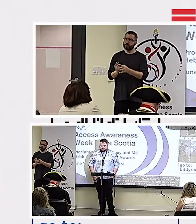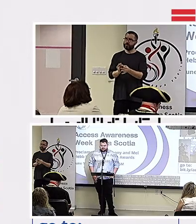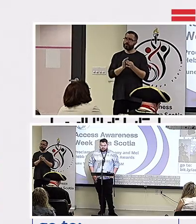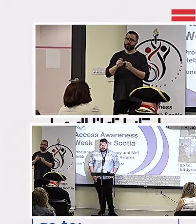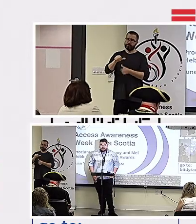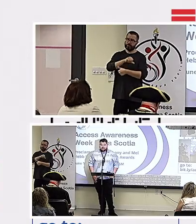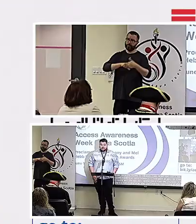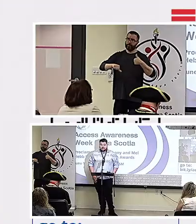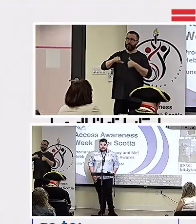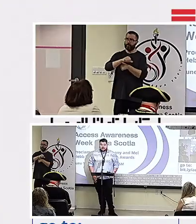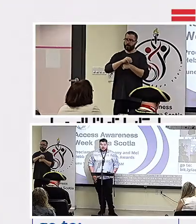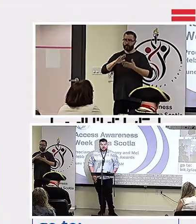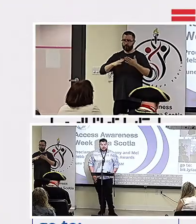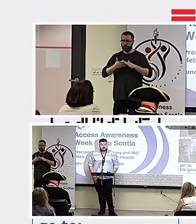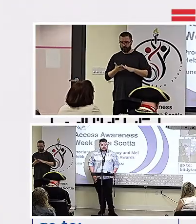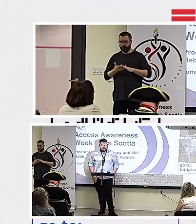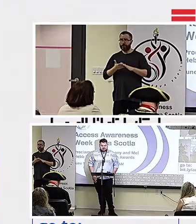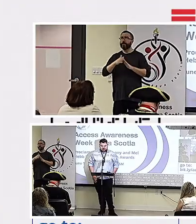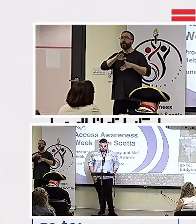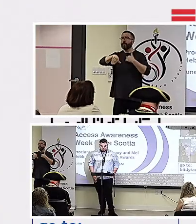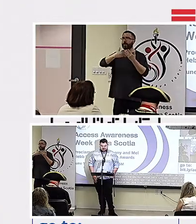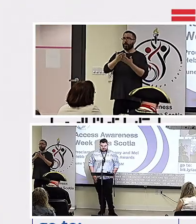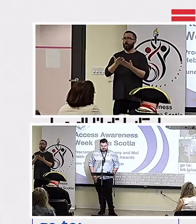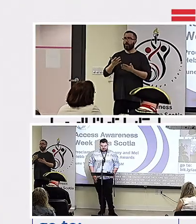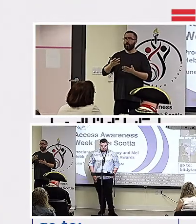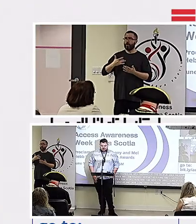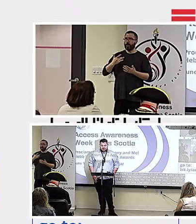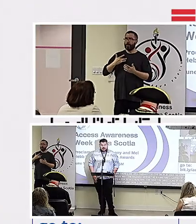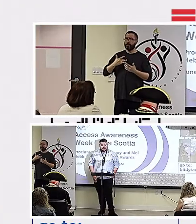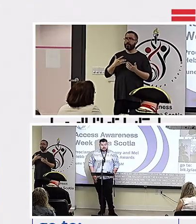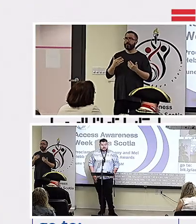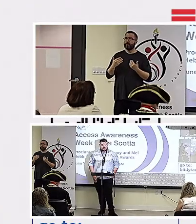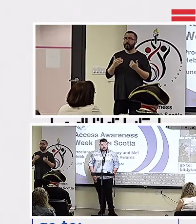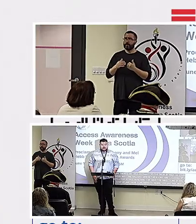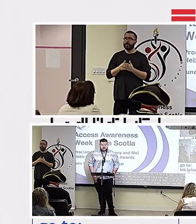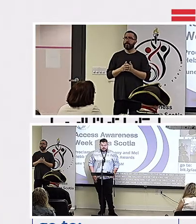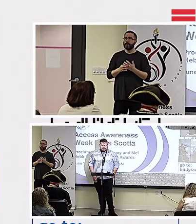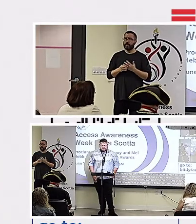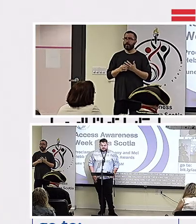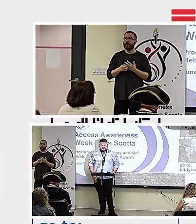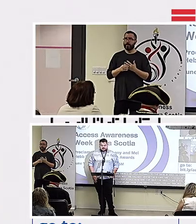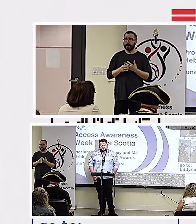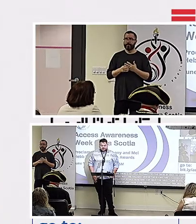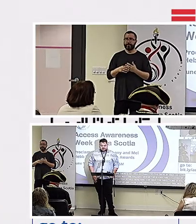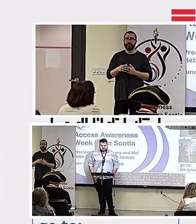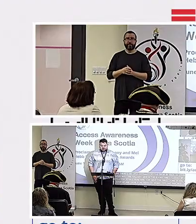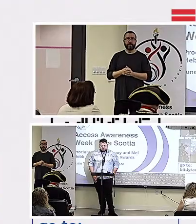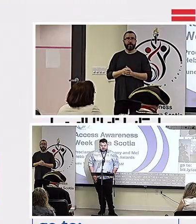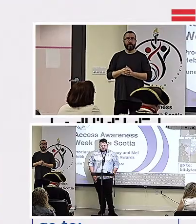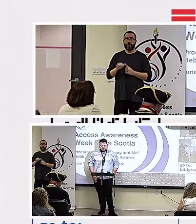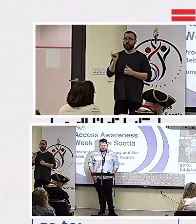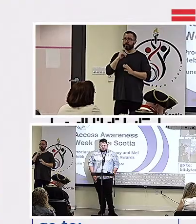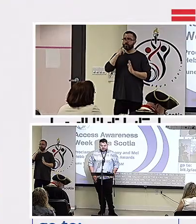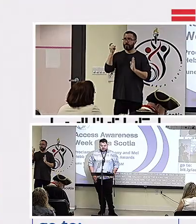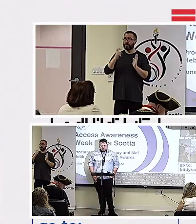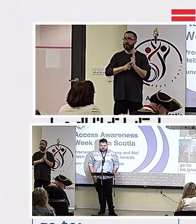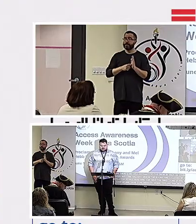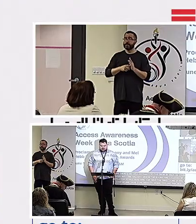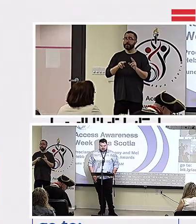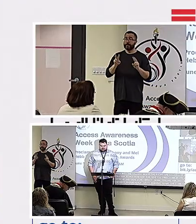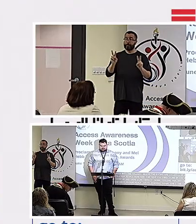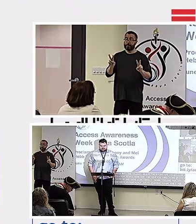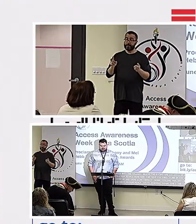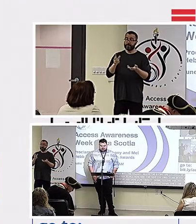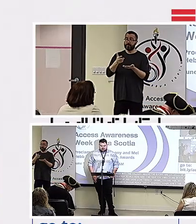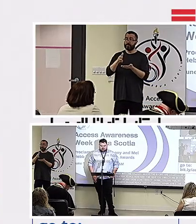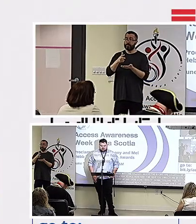other, with community, and with all living things. I also want to recognize the peace and friendship treaties which guide us